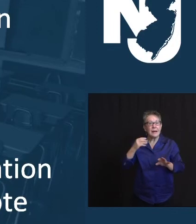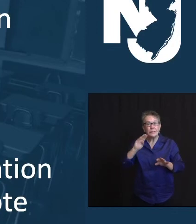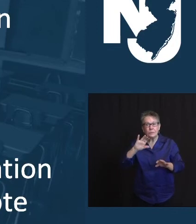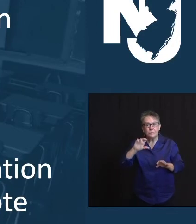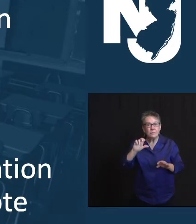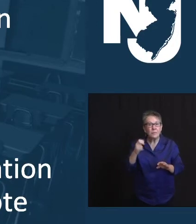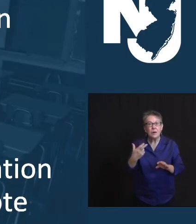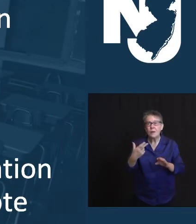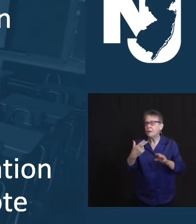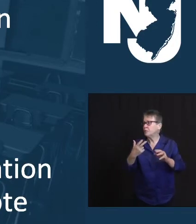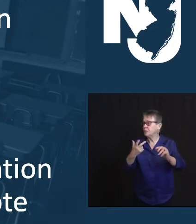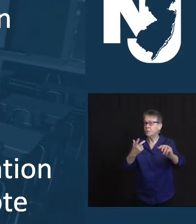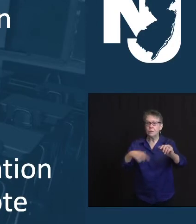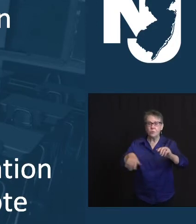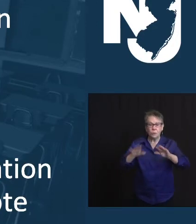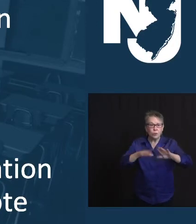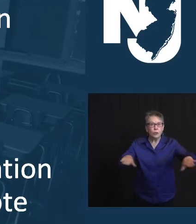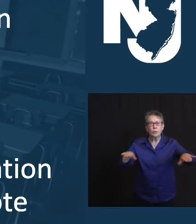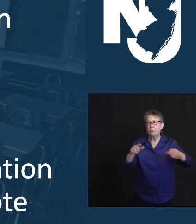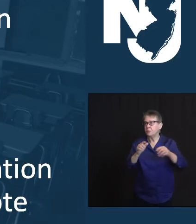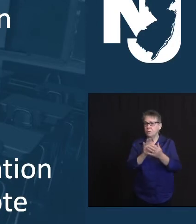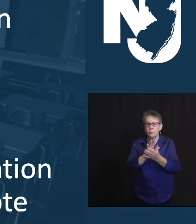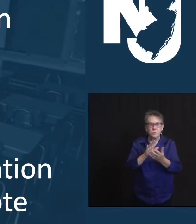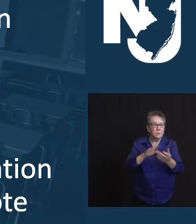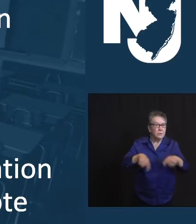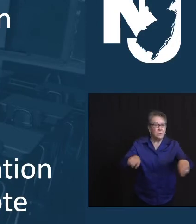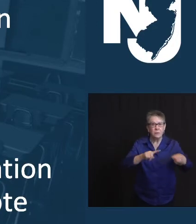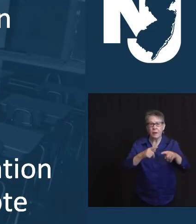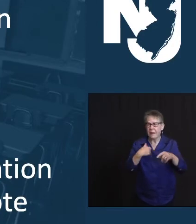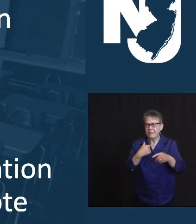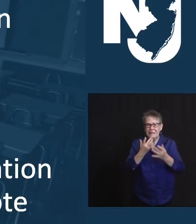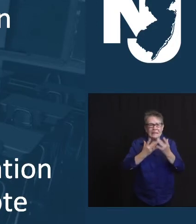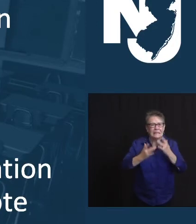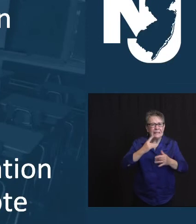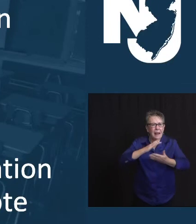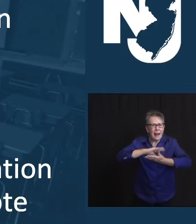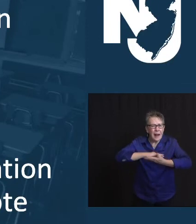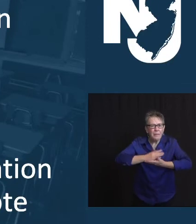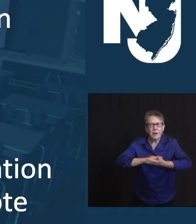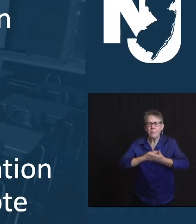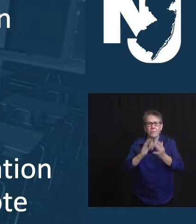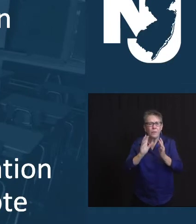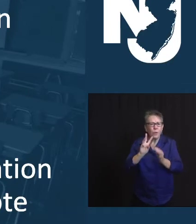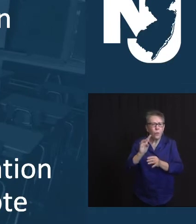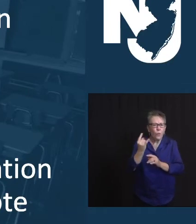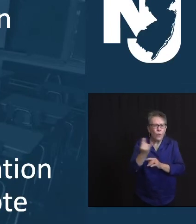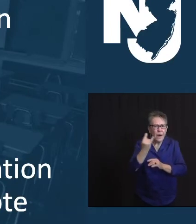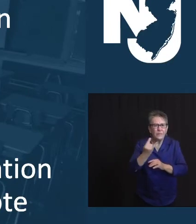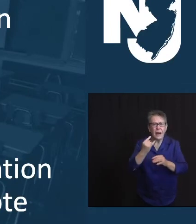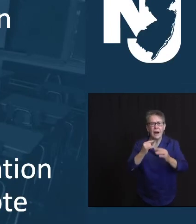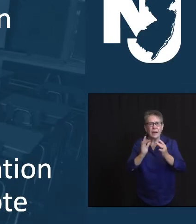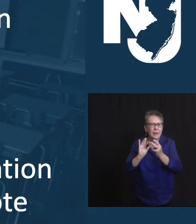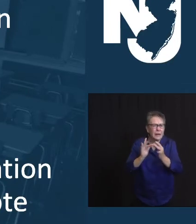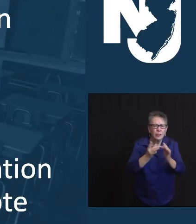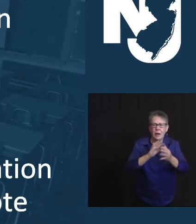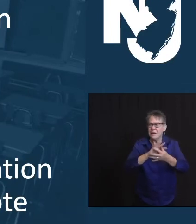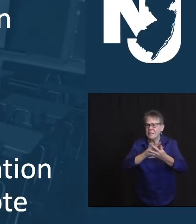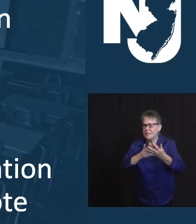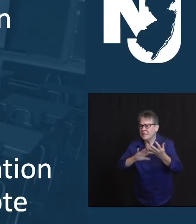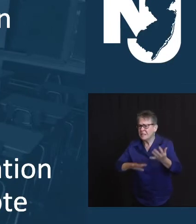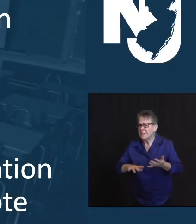94% of the initial identified digital divide from the summer had been bridged, and we should be receiving the